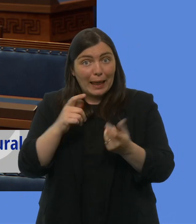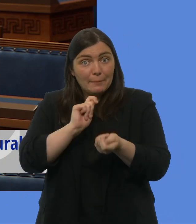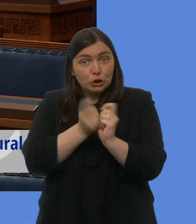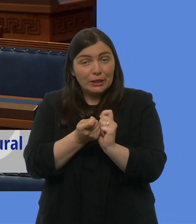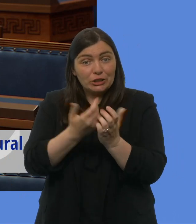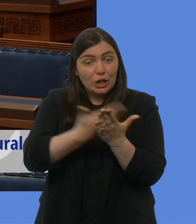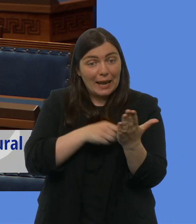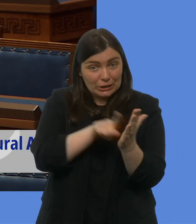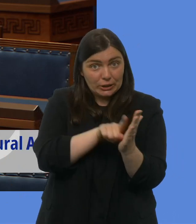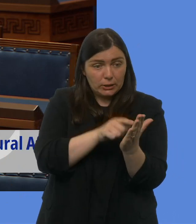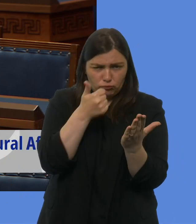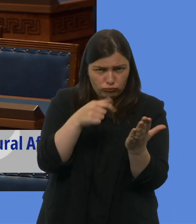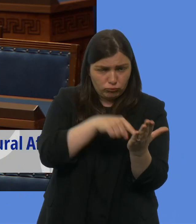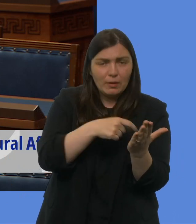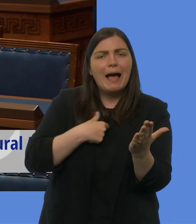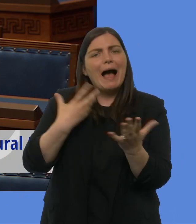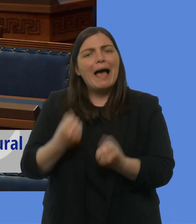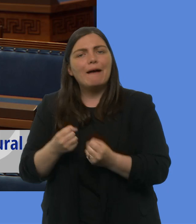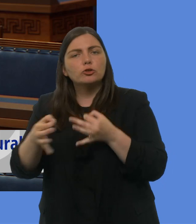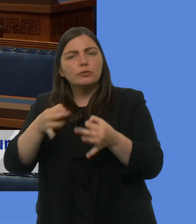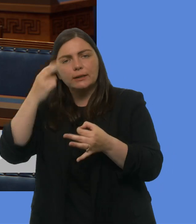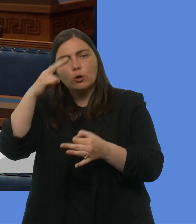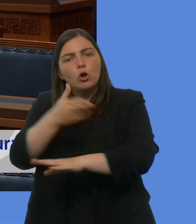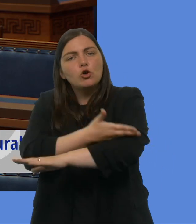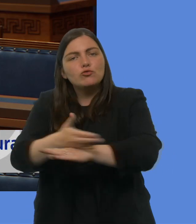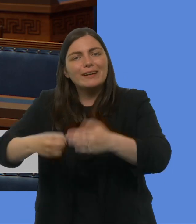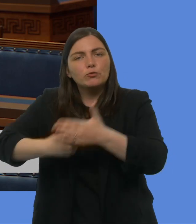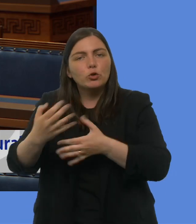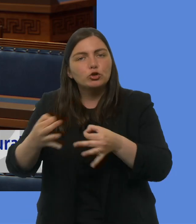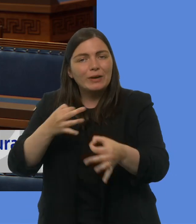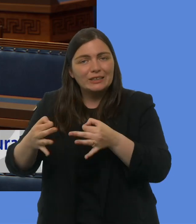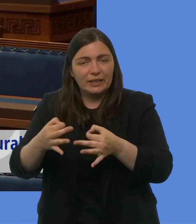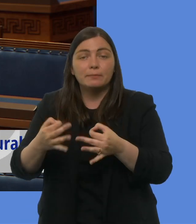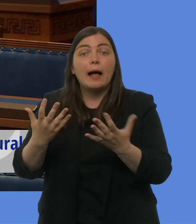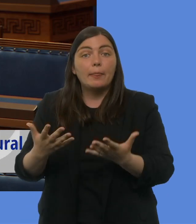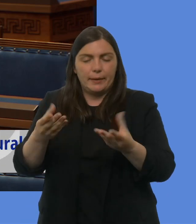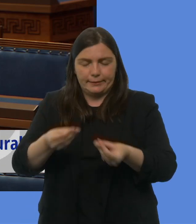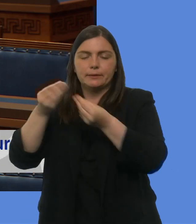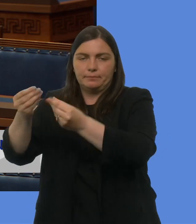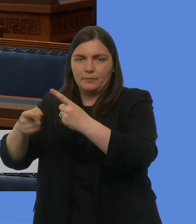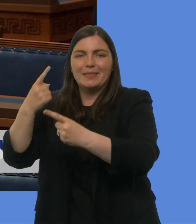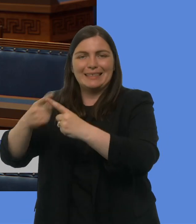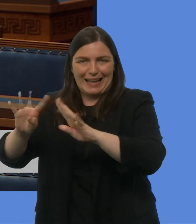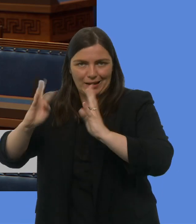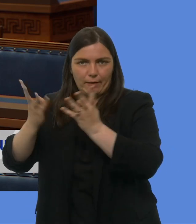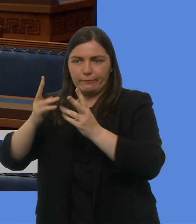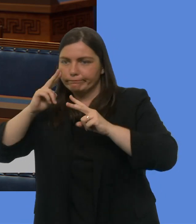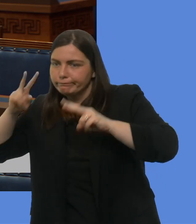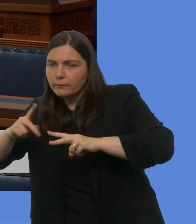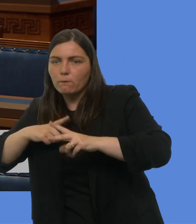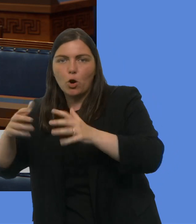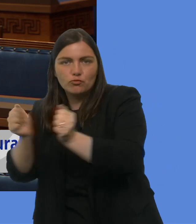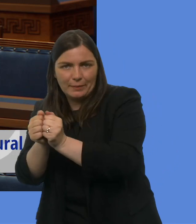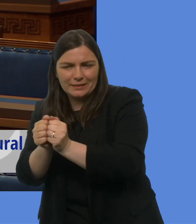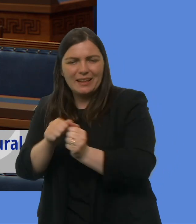Green Growth Strategy, which is also sitting with the Executive for agreement. This is about giving the opportunities for good green jobs and also about restoring our environment.